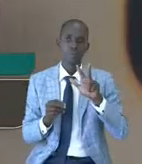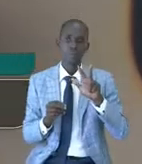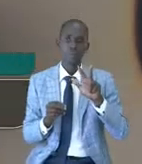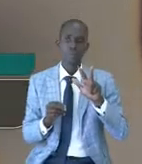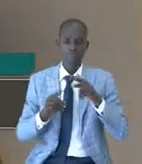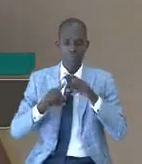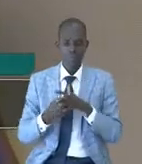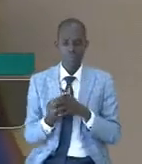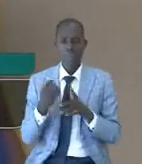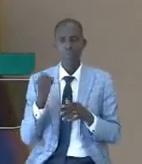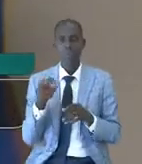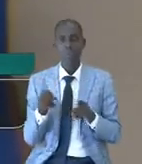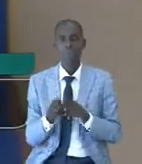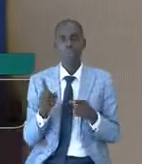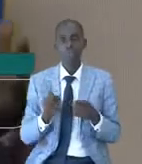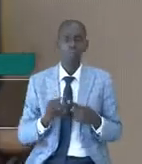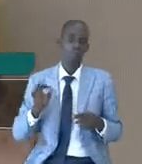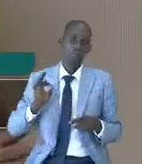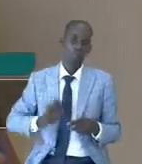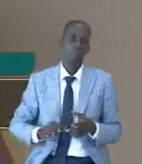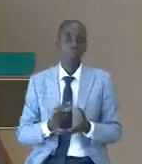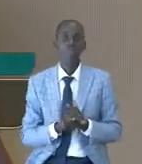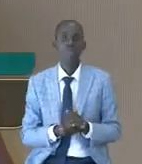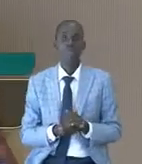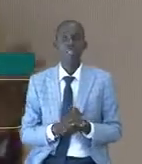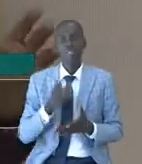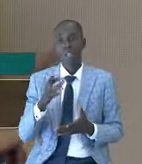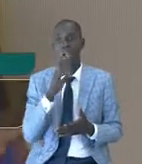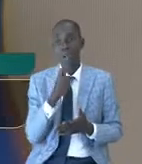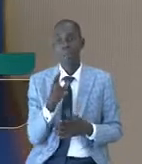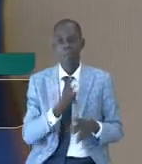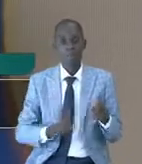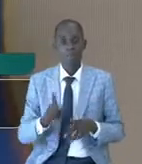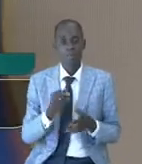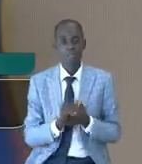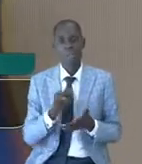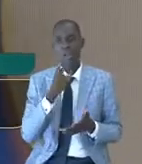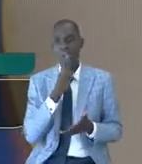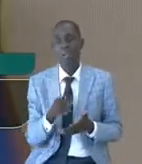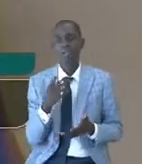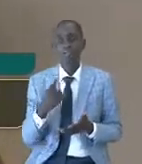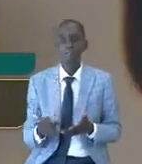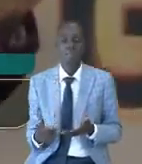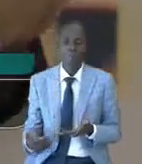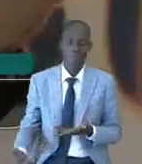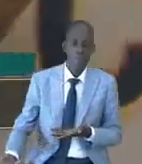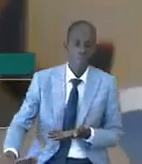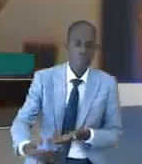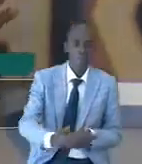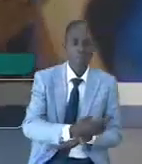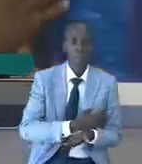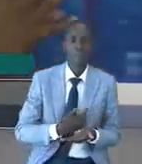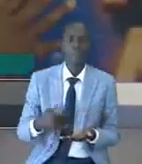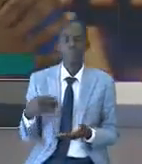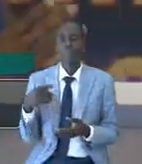sermon collectors. They come, they collect the sermon, they put it in